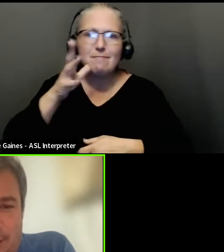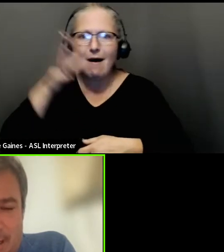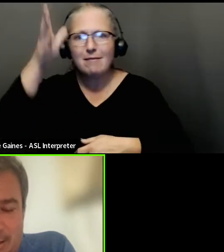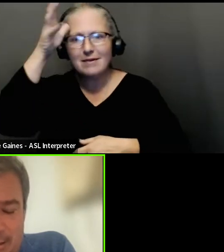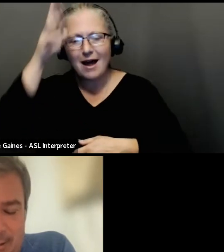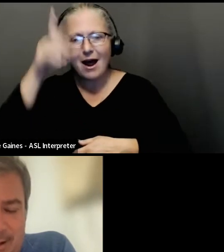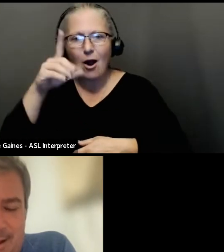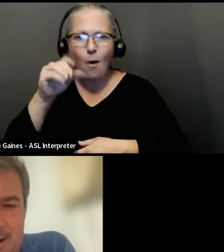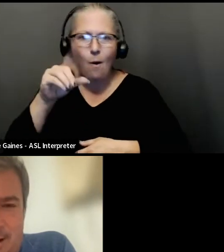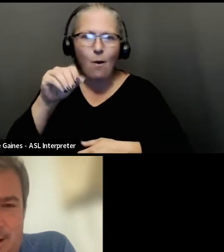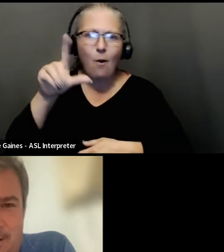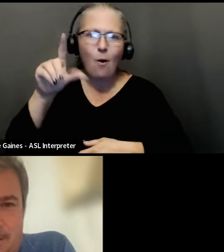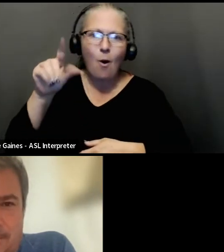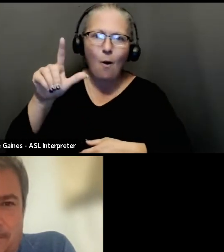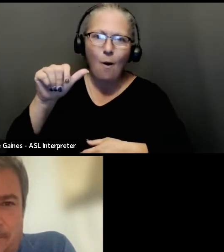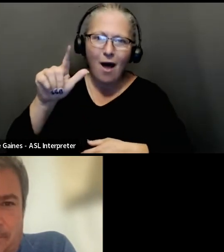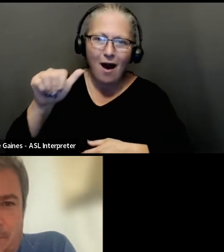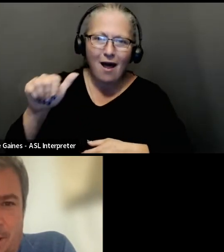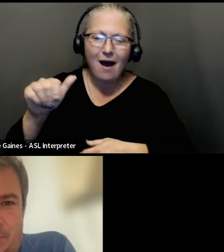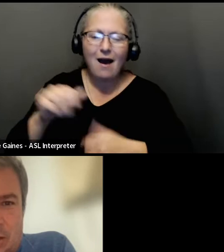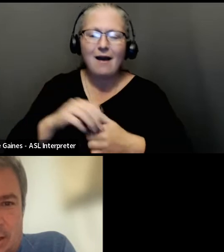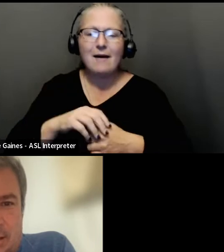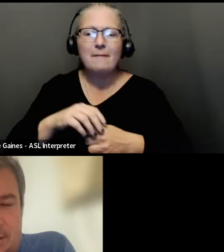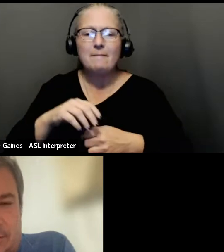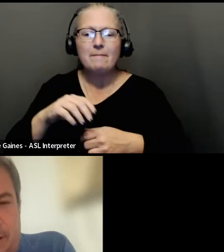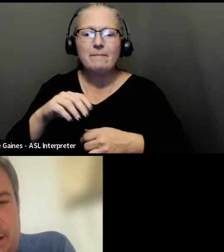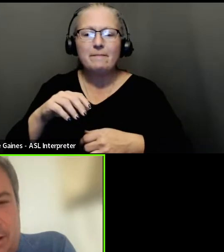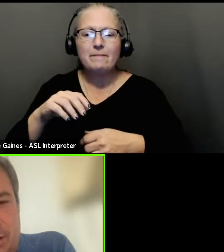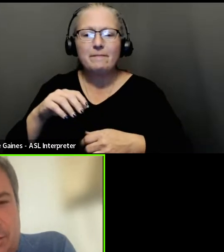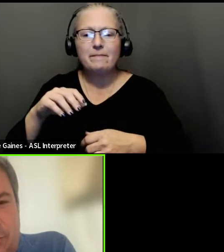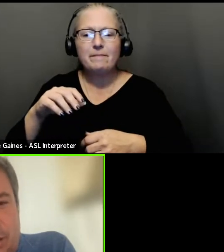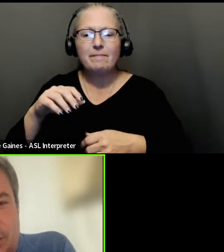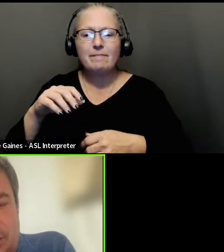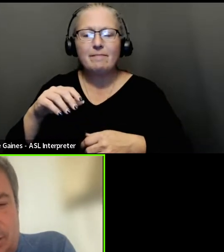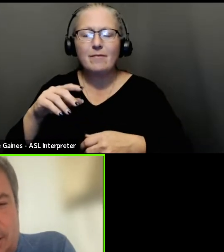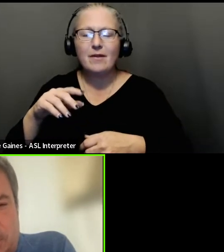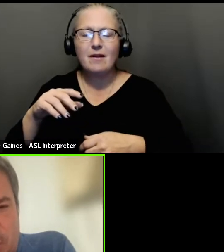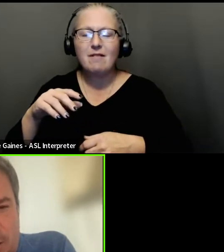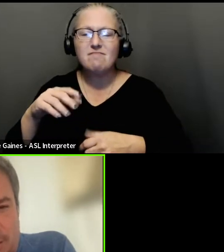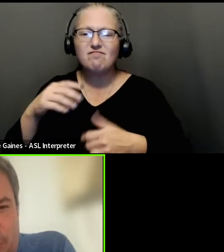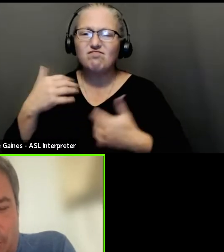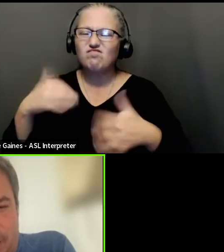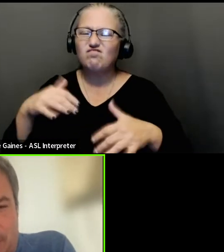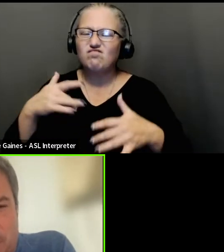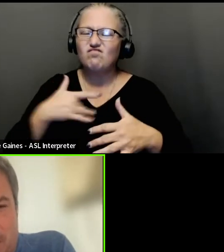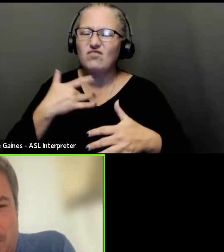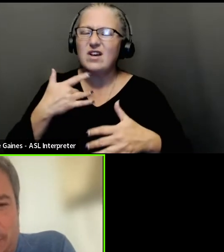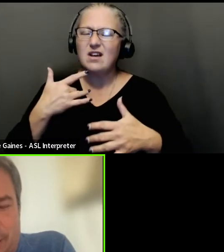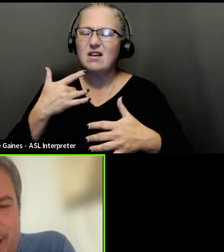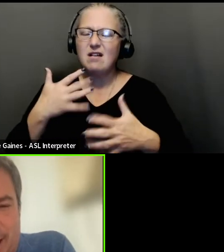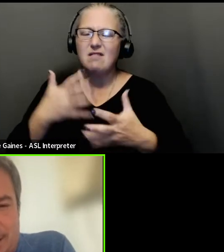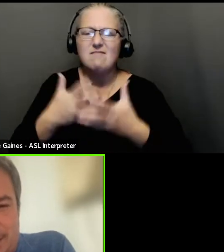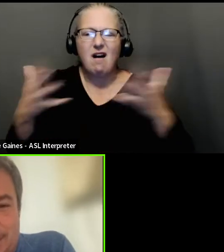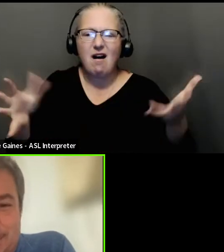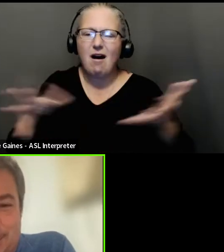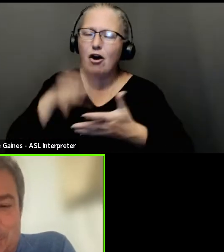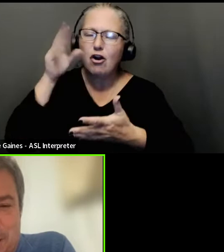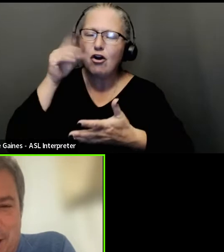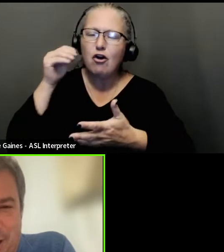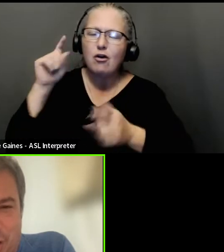lolos and lolas. And I just find it a rich experience of learning in my life for the